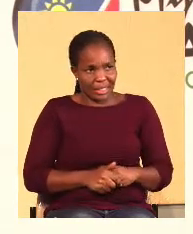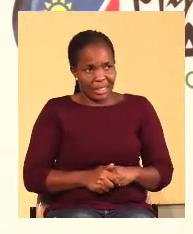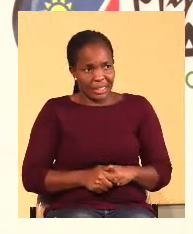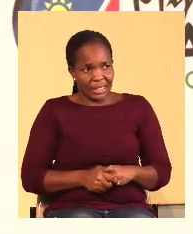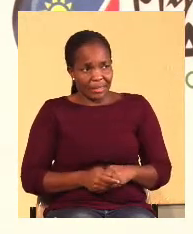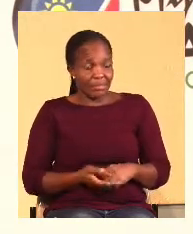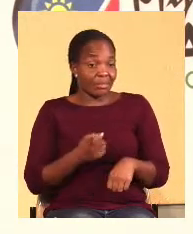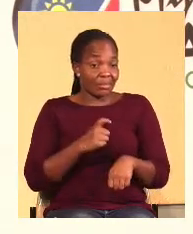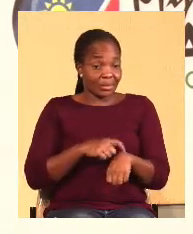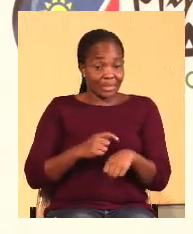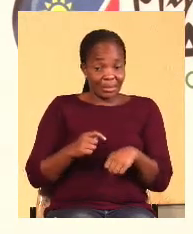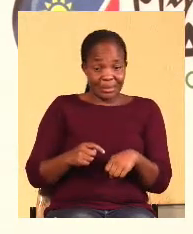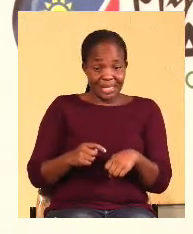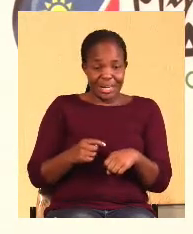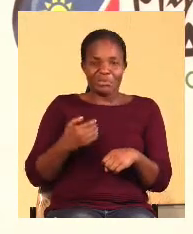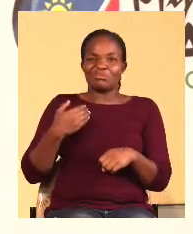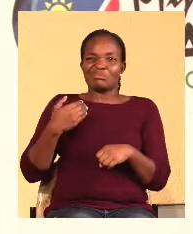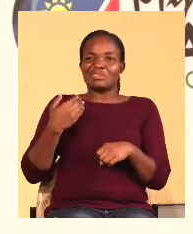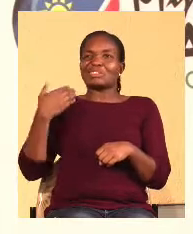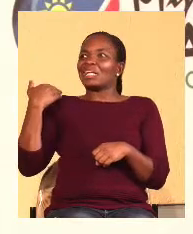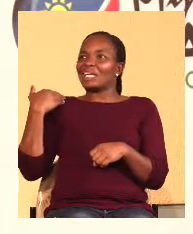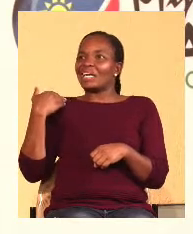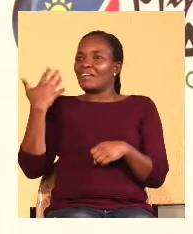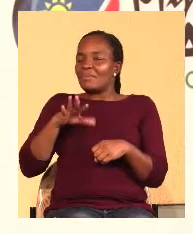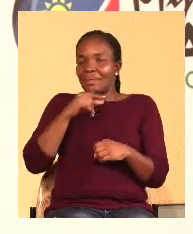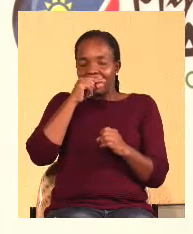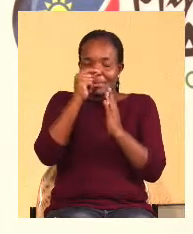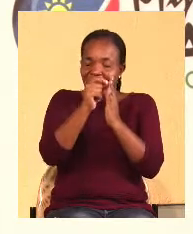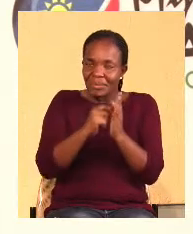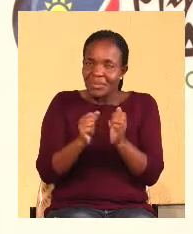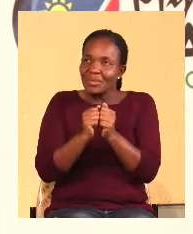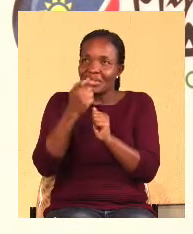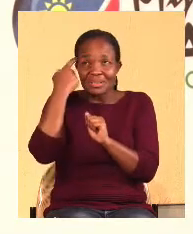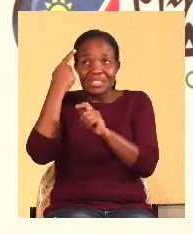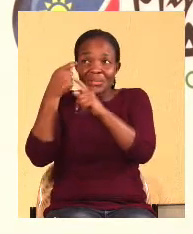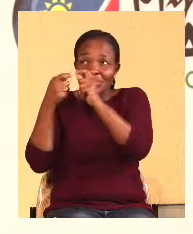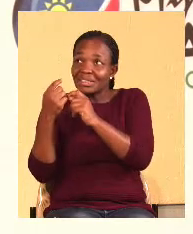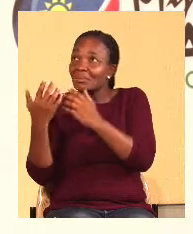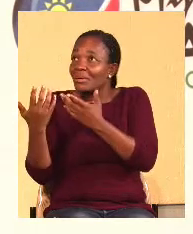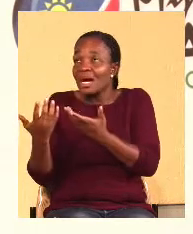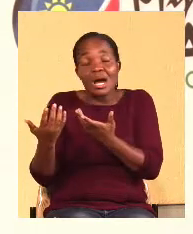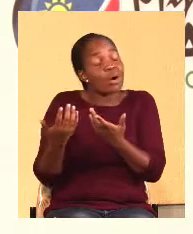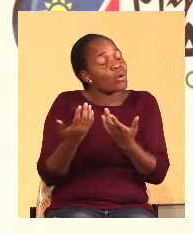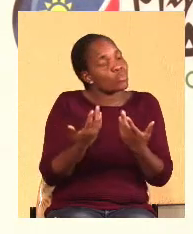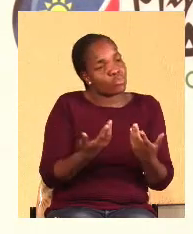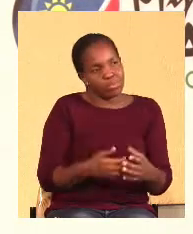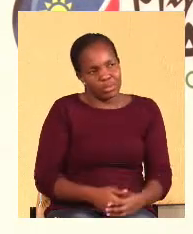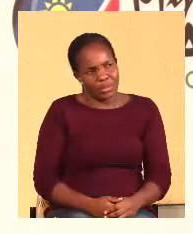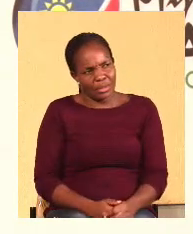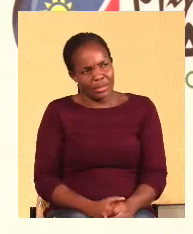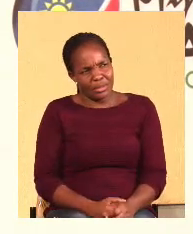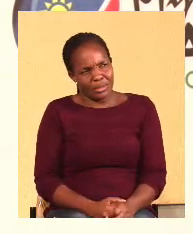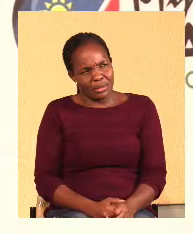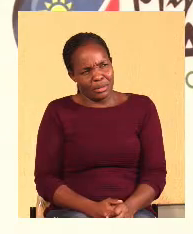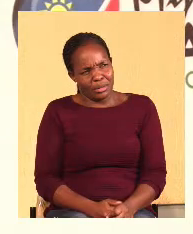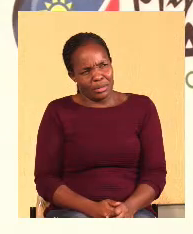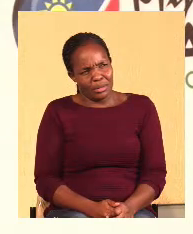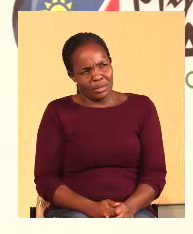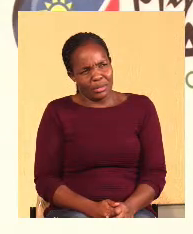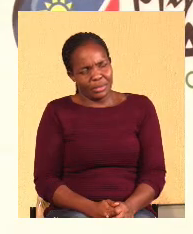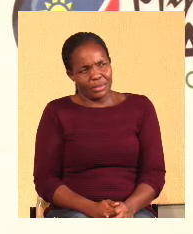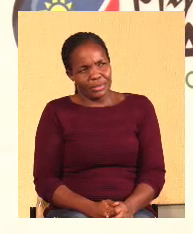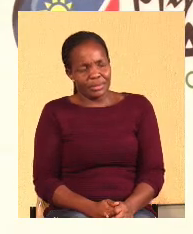are registered already, whether they intend to do so. So therefore, those information can be obtained